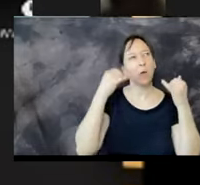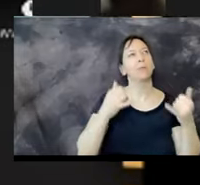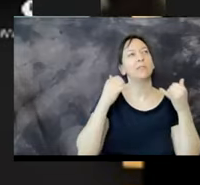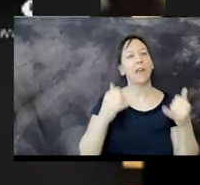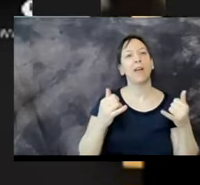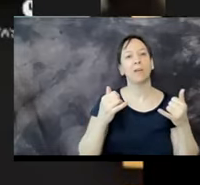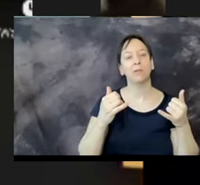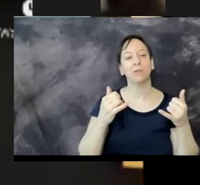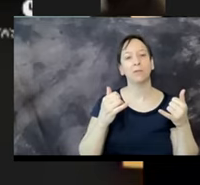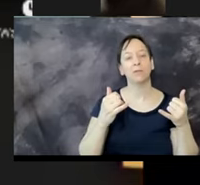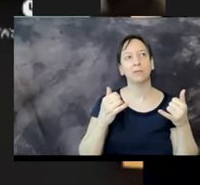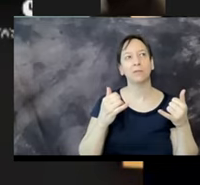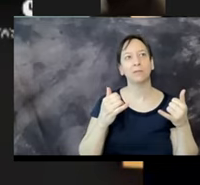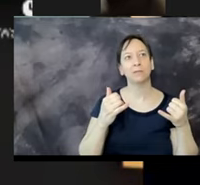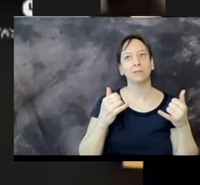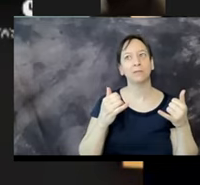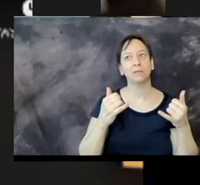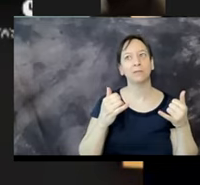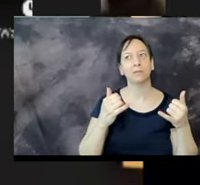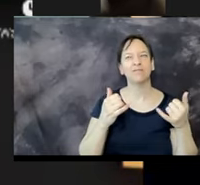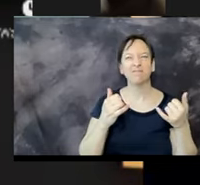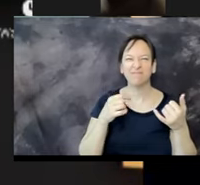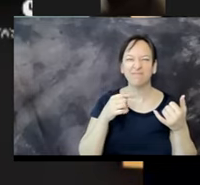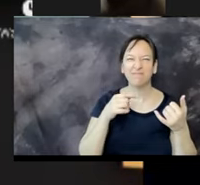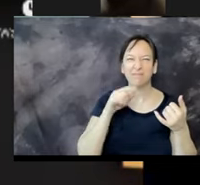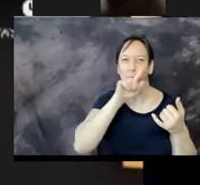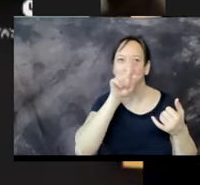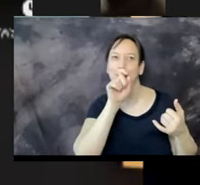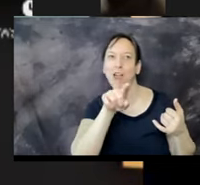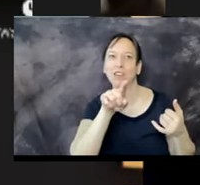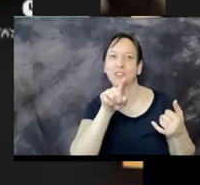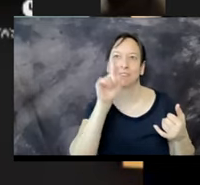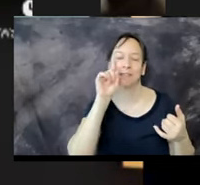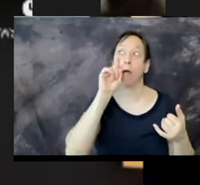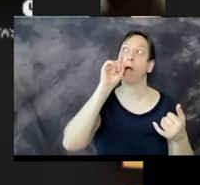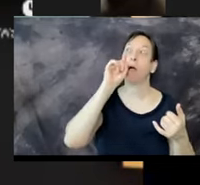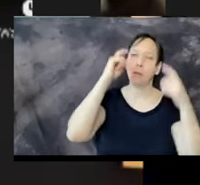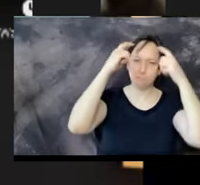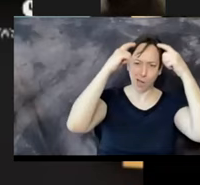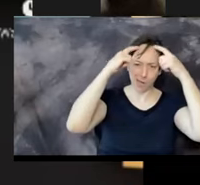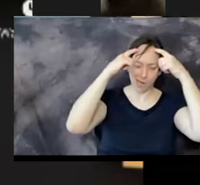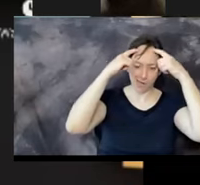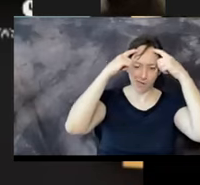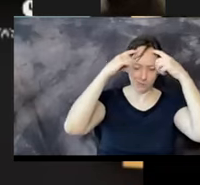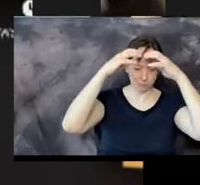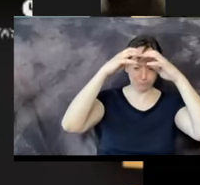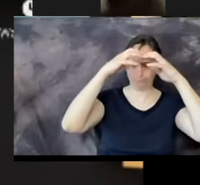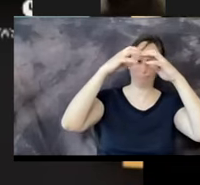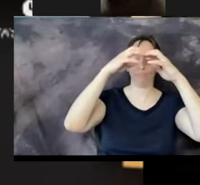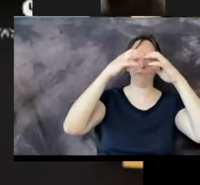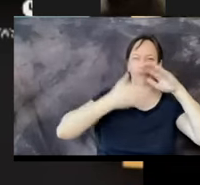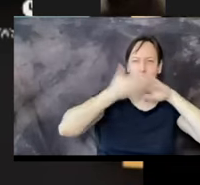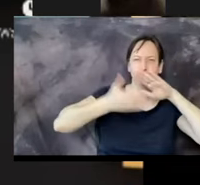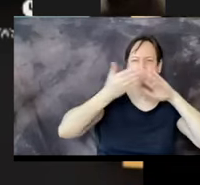made to get our brains activated and help us start to think about potential ways